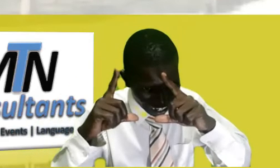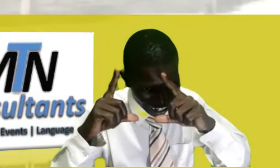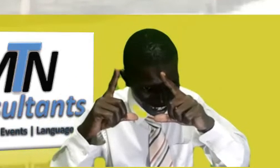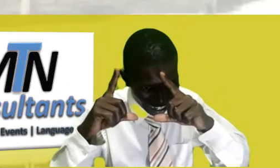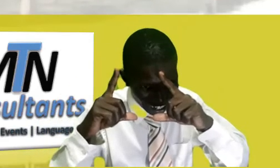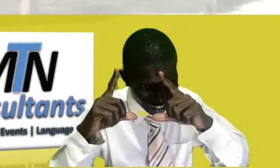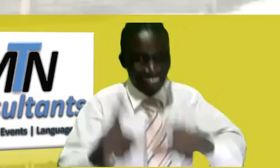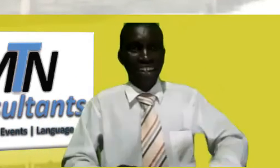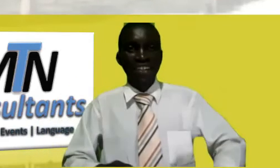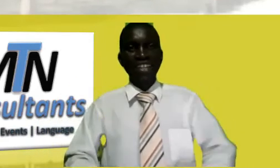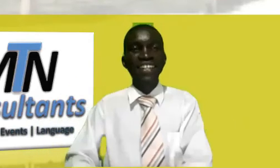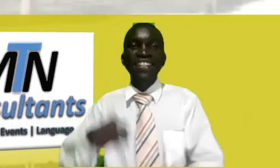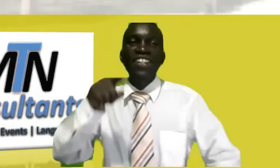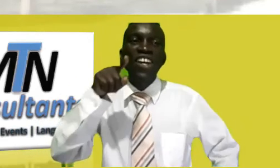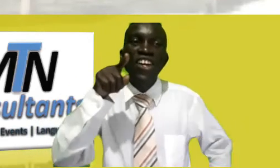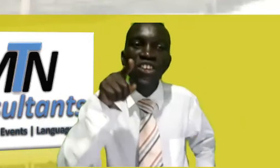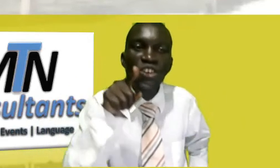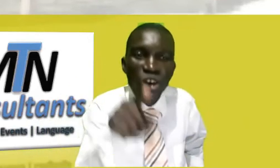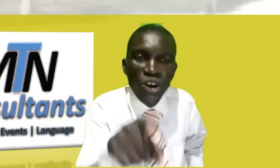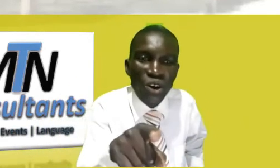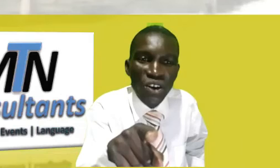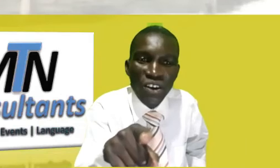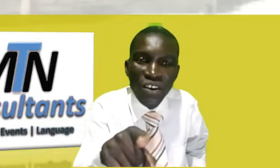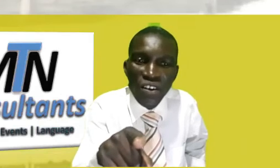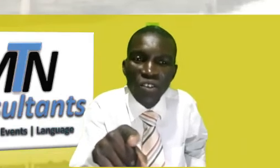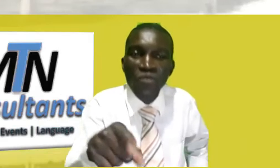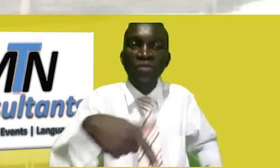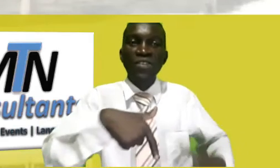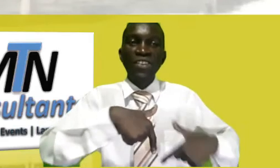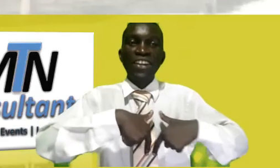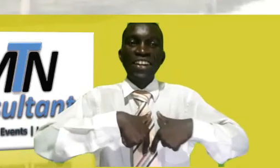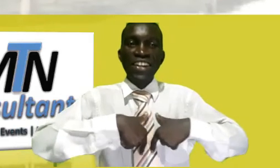camera. Then your